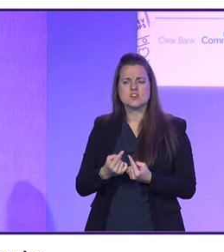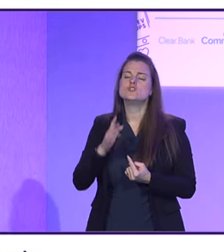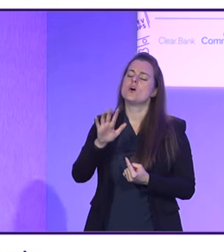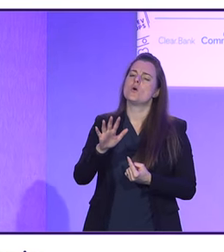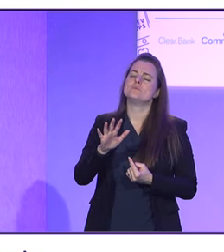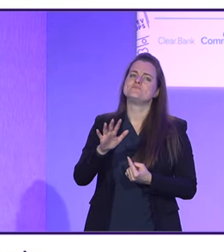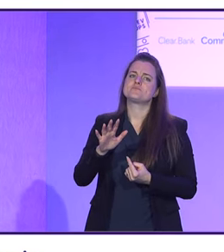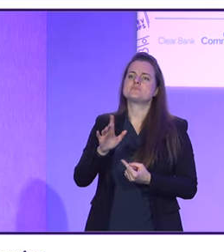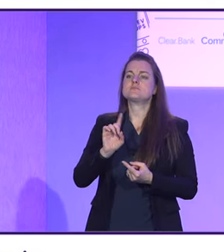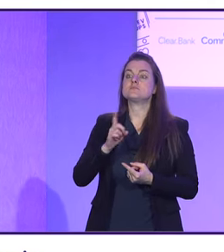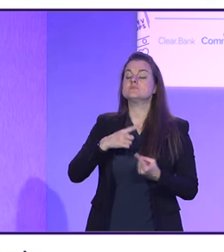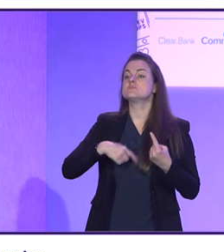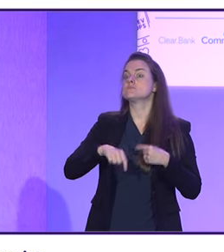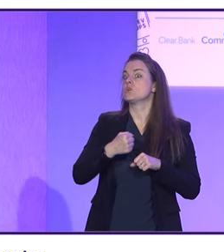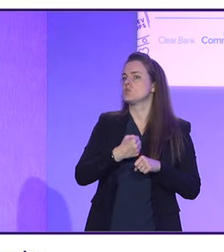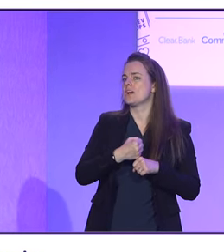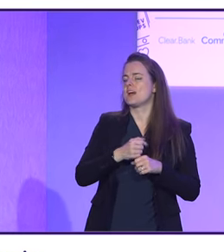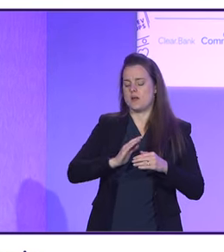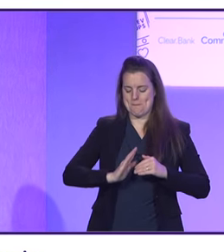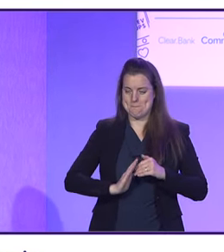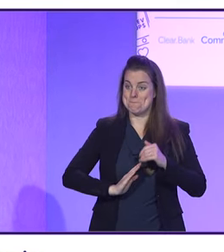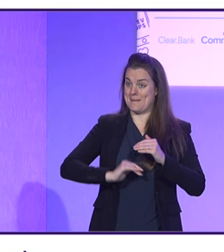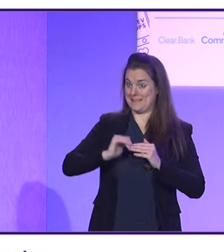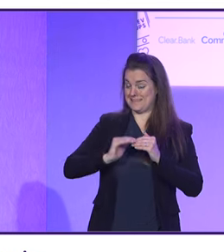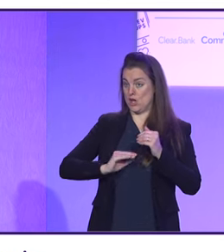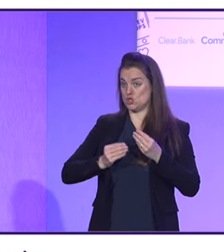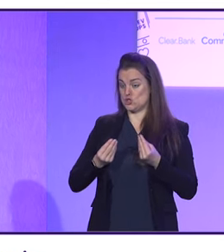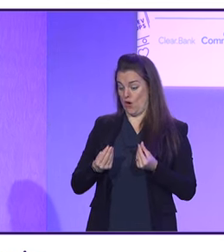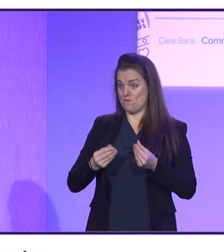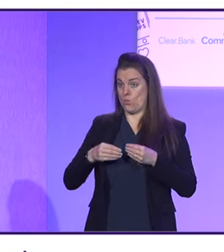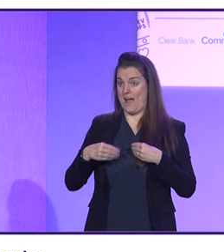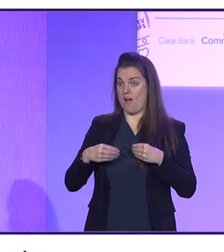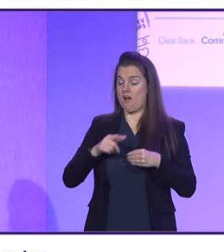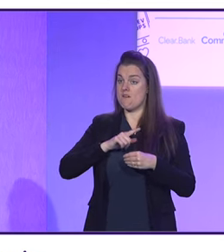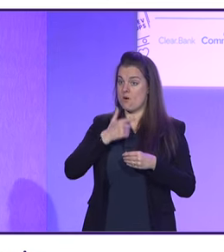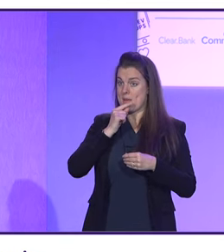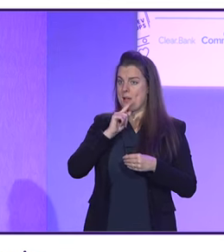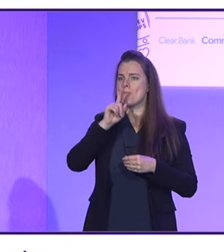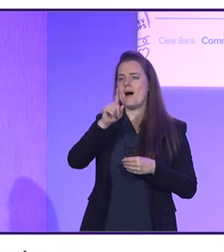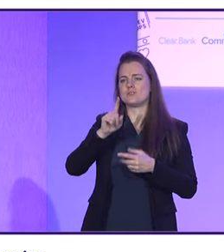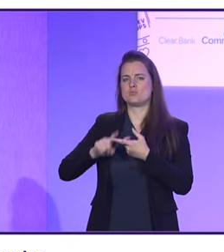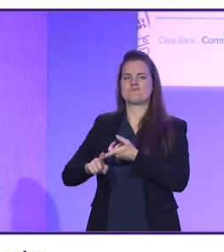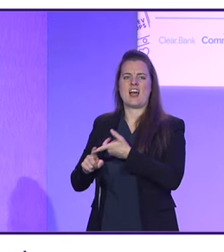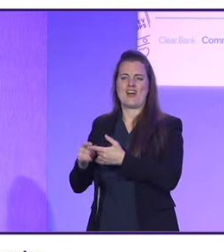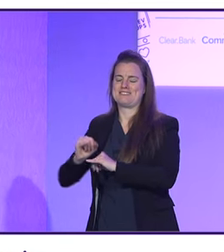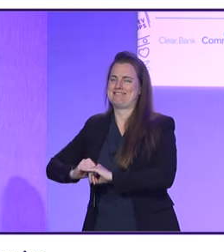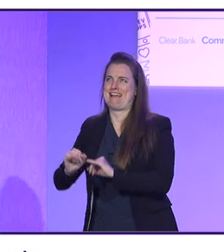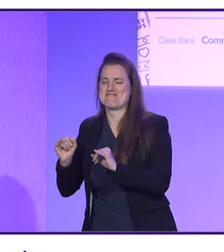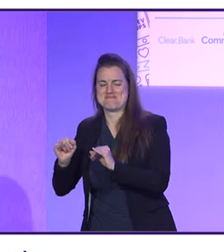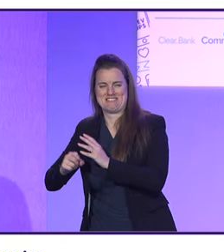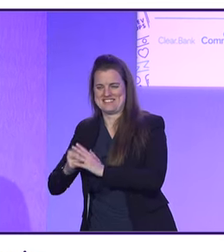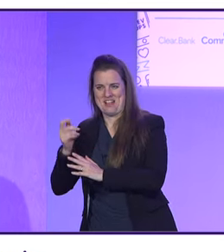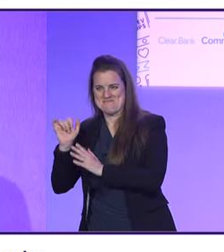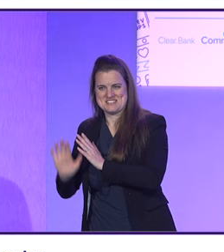And so what we're doing is we're building software for people, but we're relying on some terrible developer experience as platform engineers,